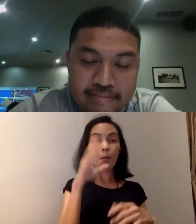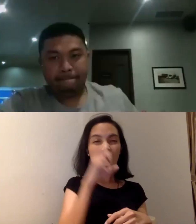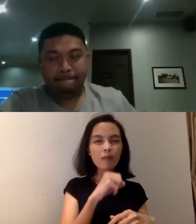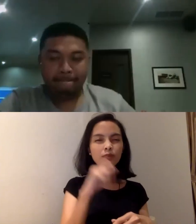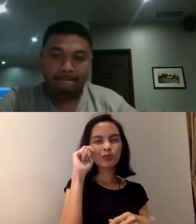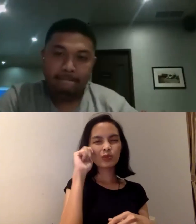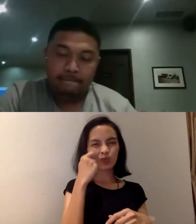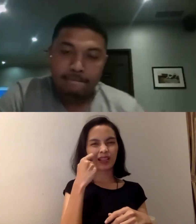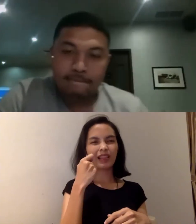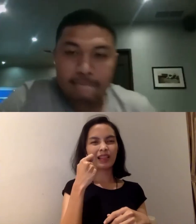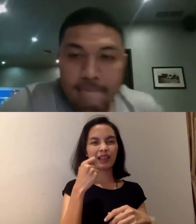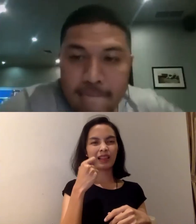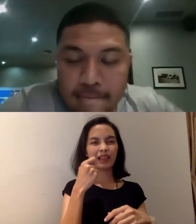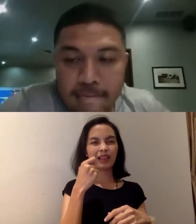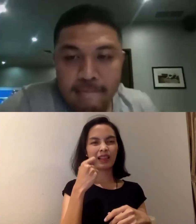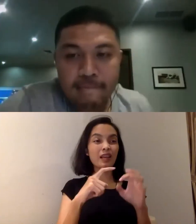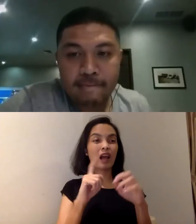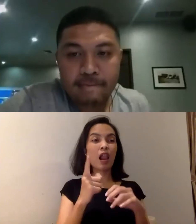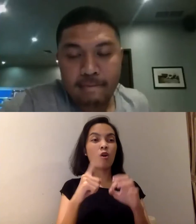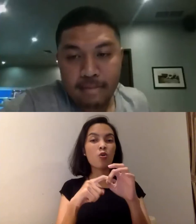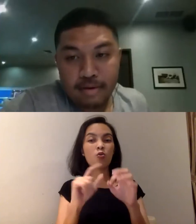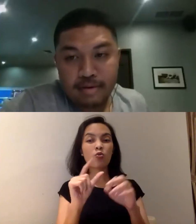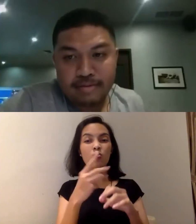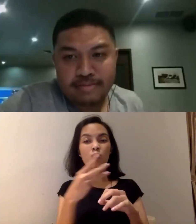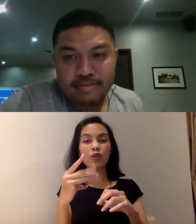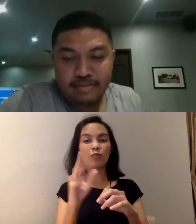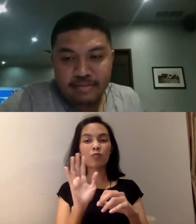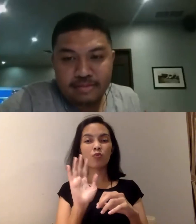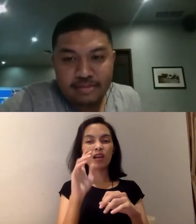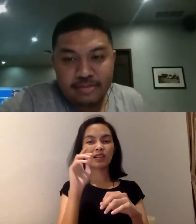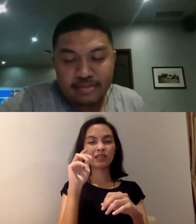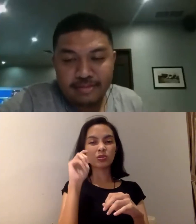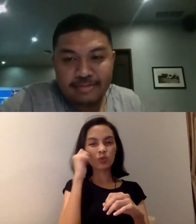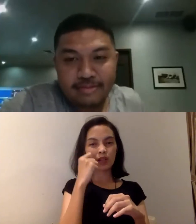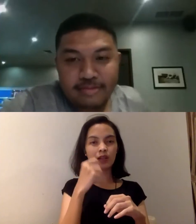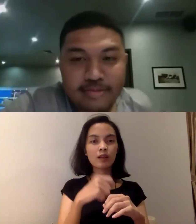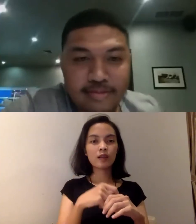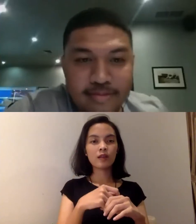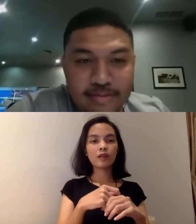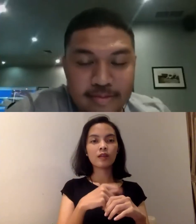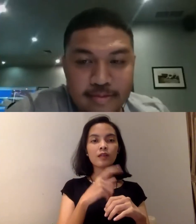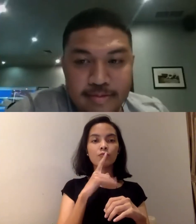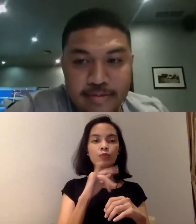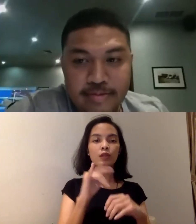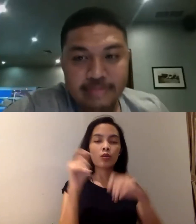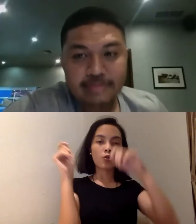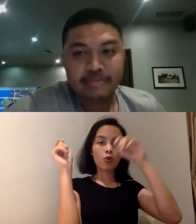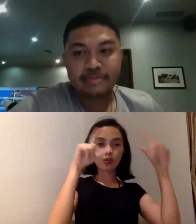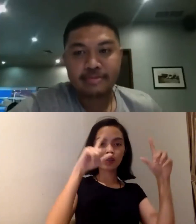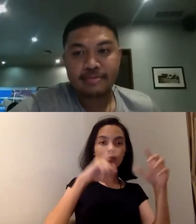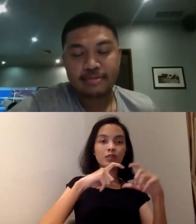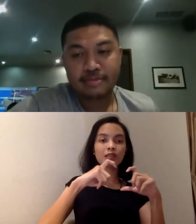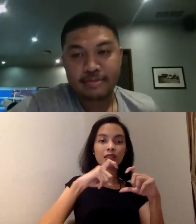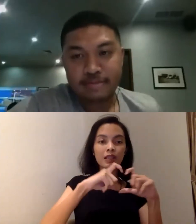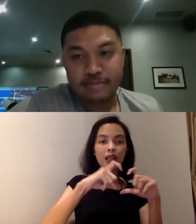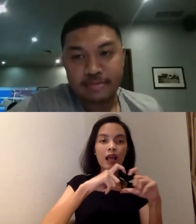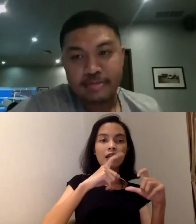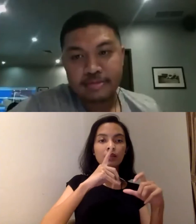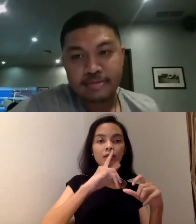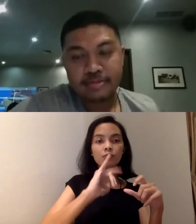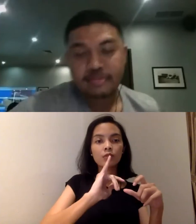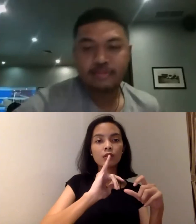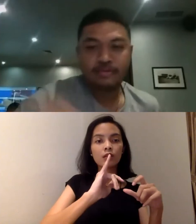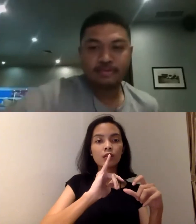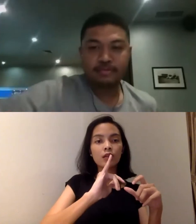of the queer community. And some even say that it is different, that the concept of love being understood by the